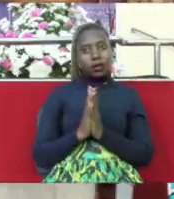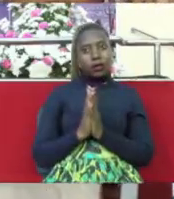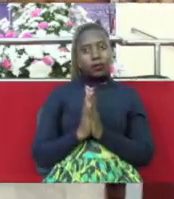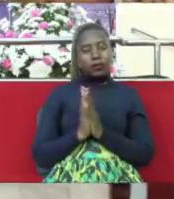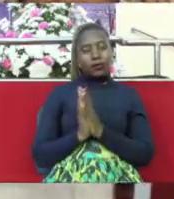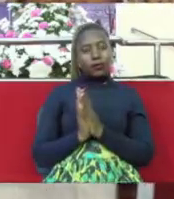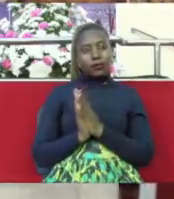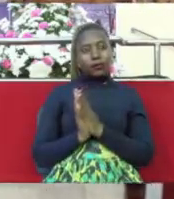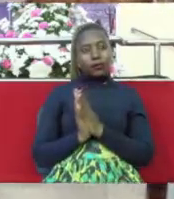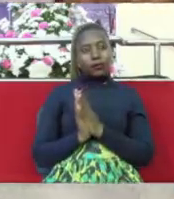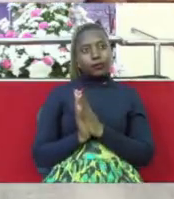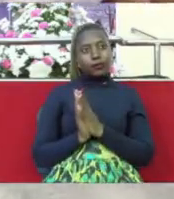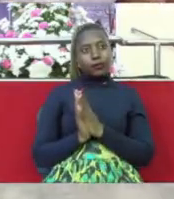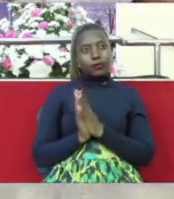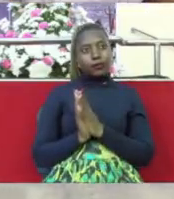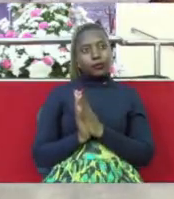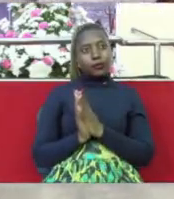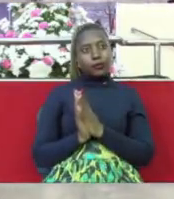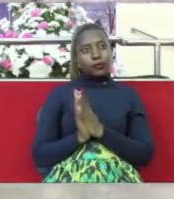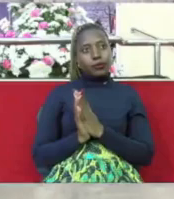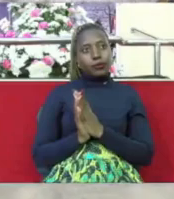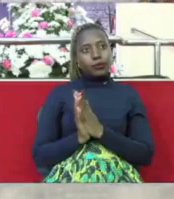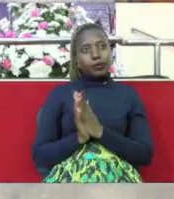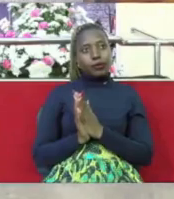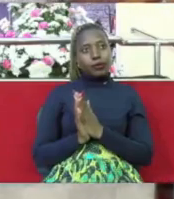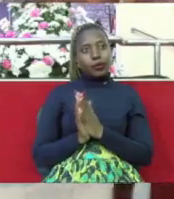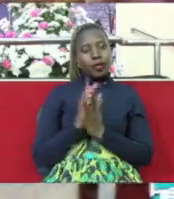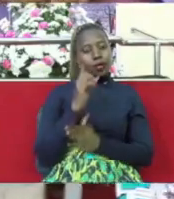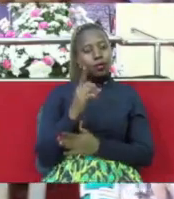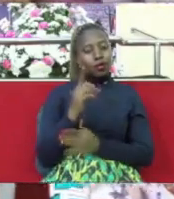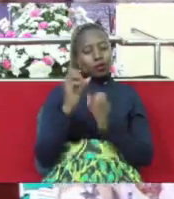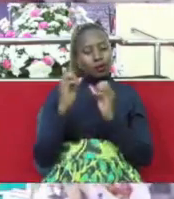But could you have lost fellowship with him?